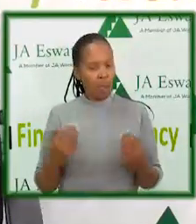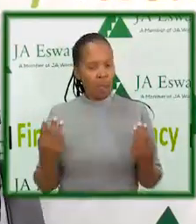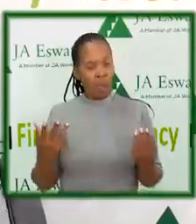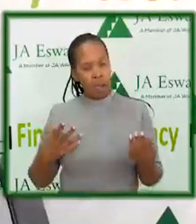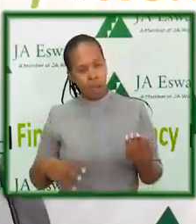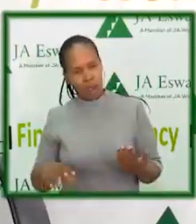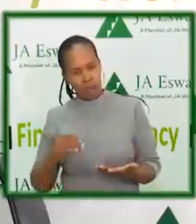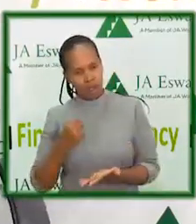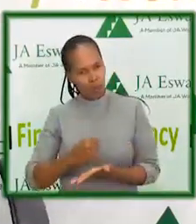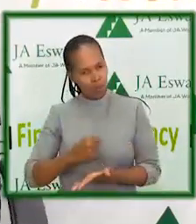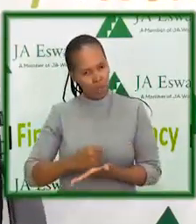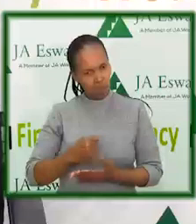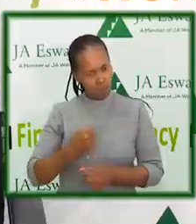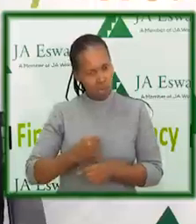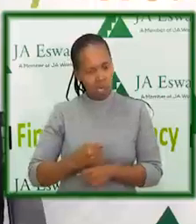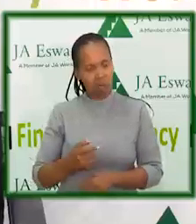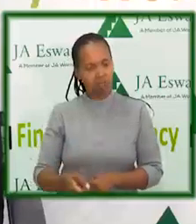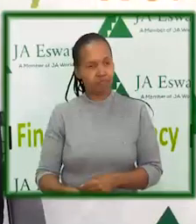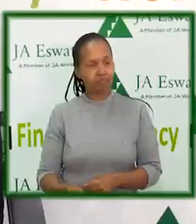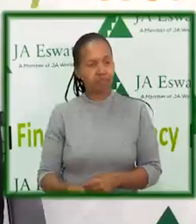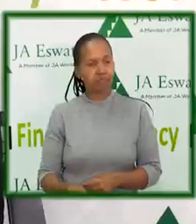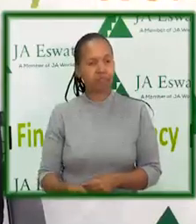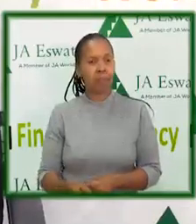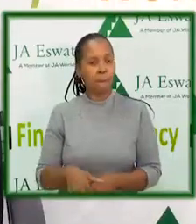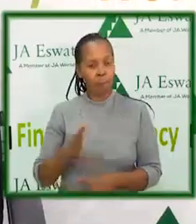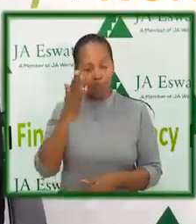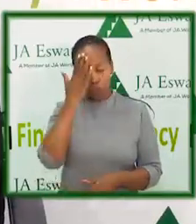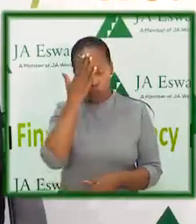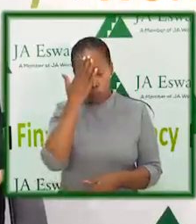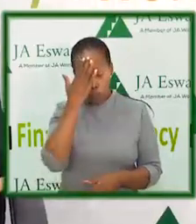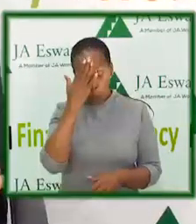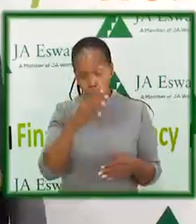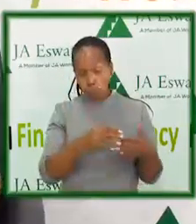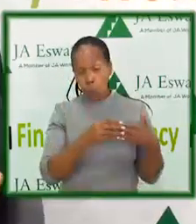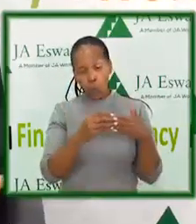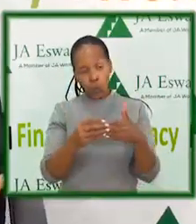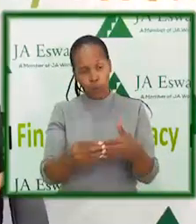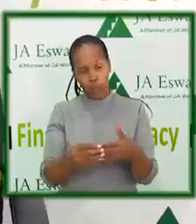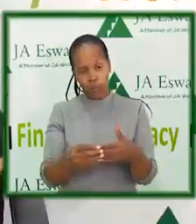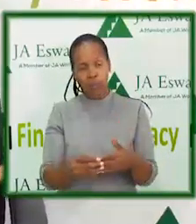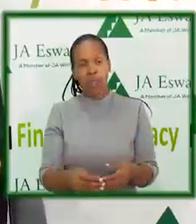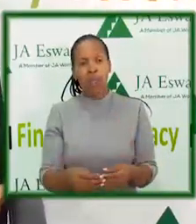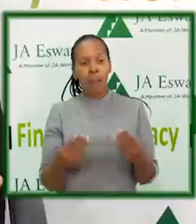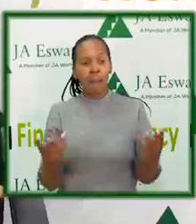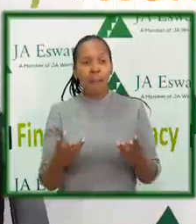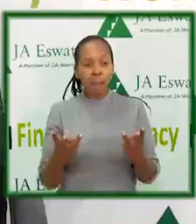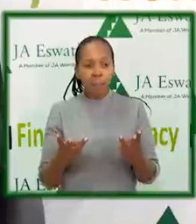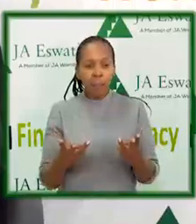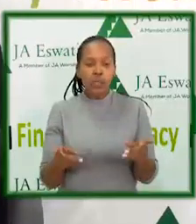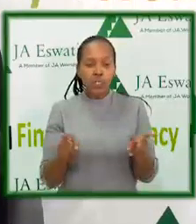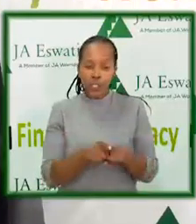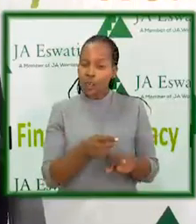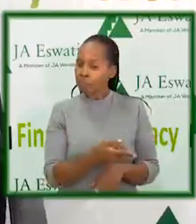positions, we need to remember that we are leading people who are human, probably old just as we